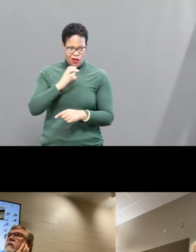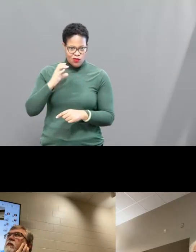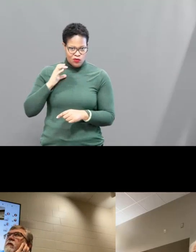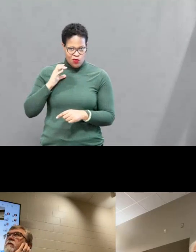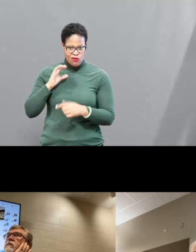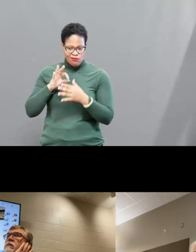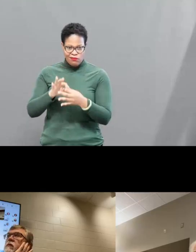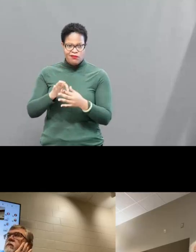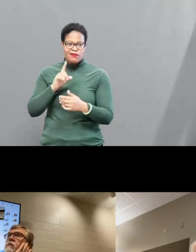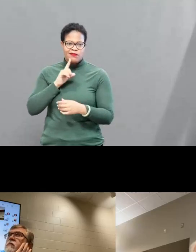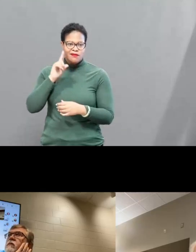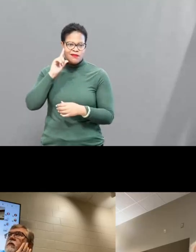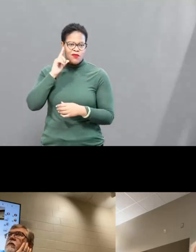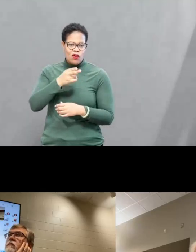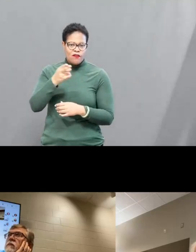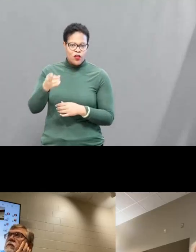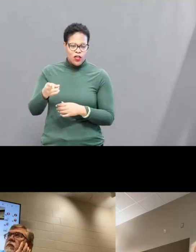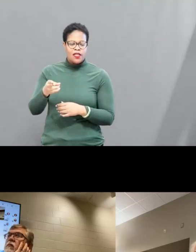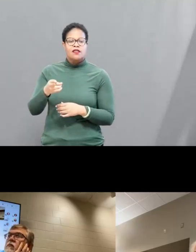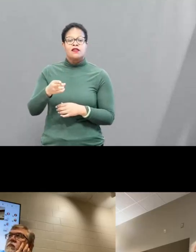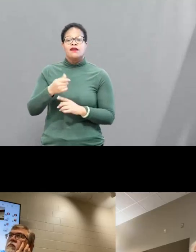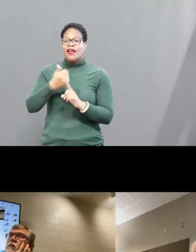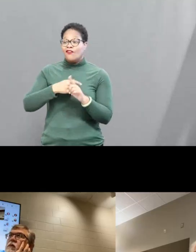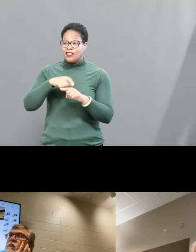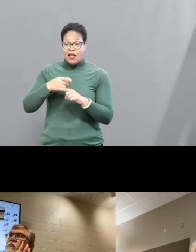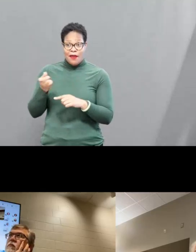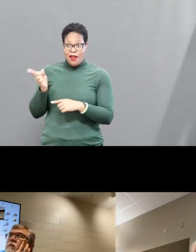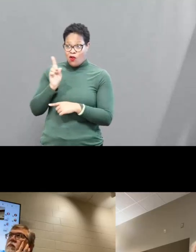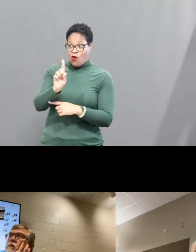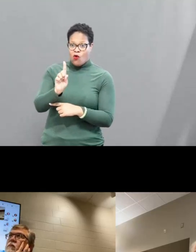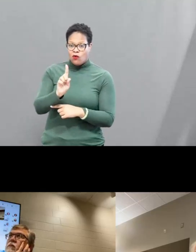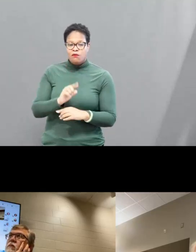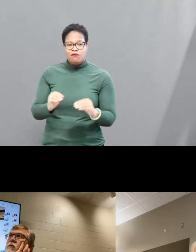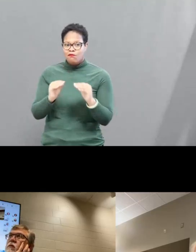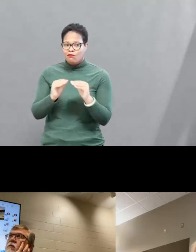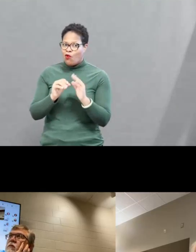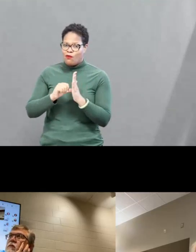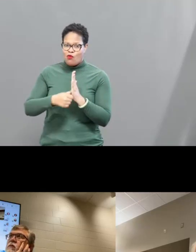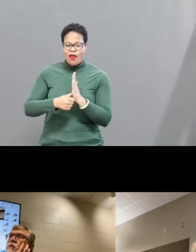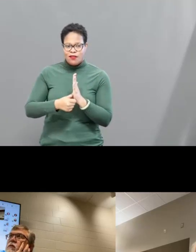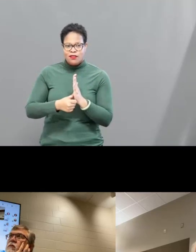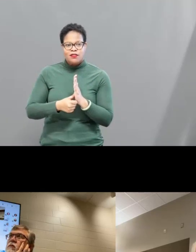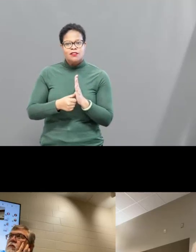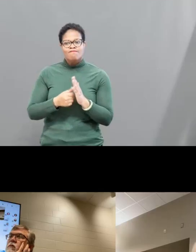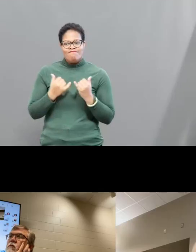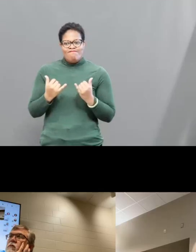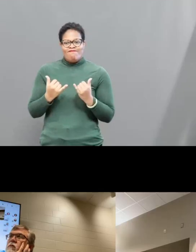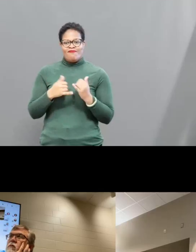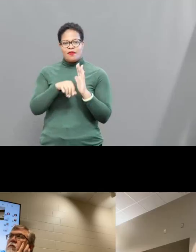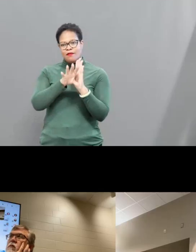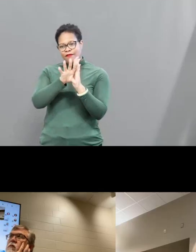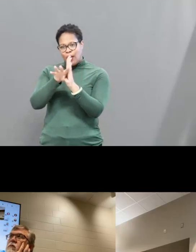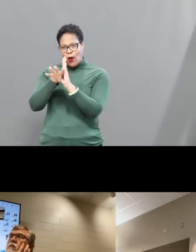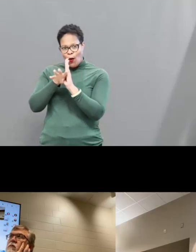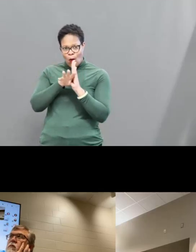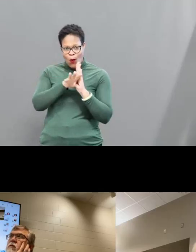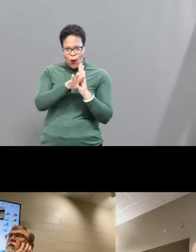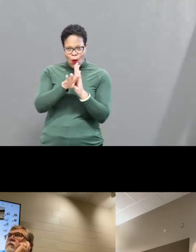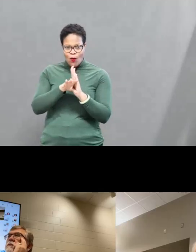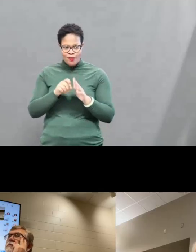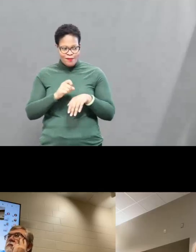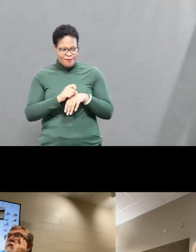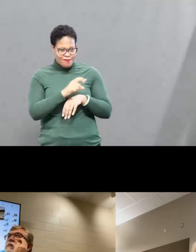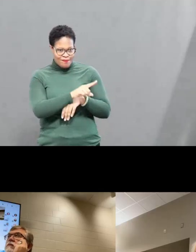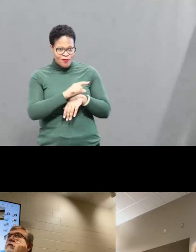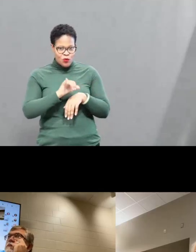on deafness and hard of hearing. Every time I go, it's even more impressive. I took some videos this time and sent it to